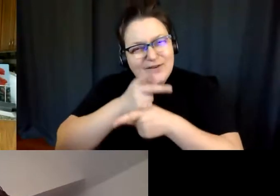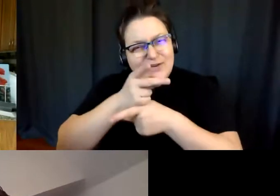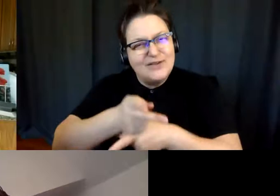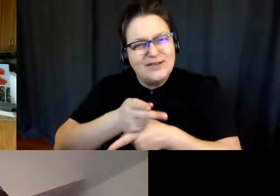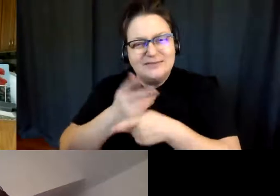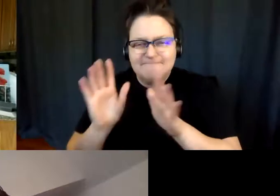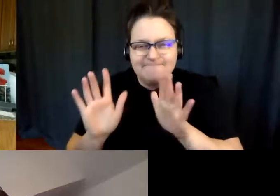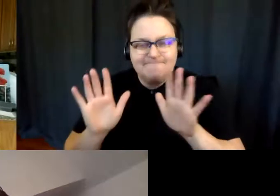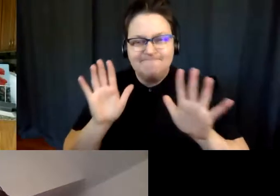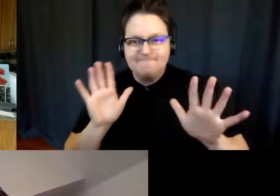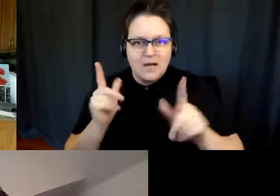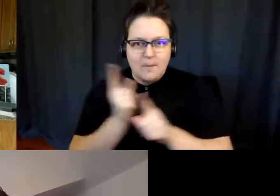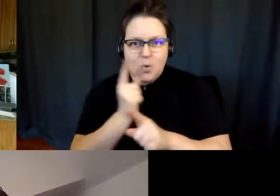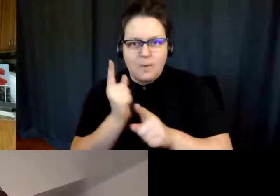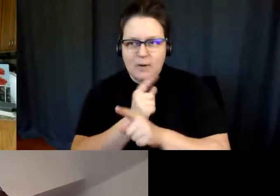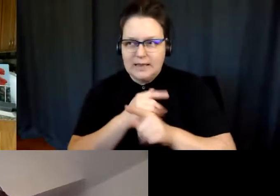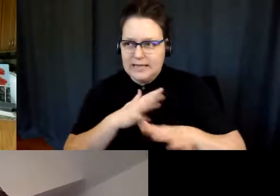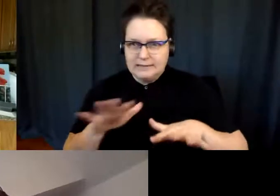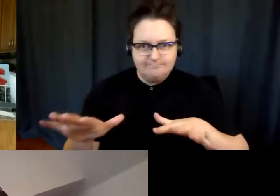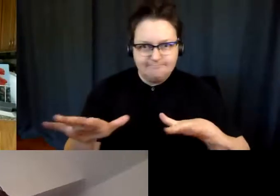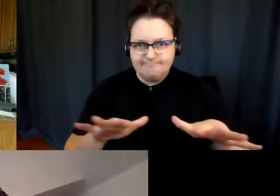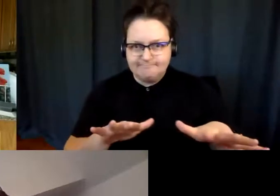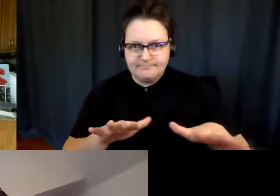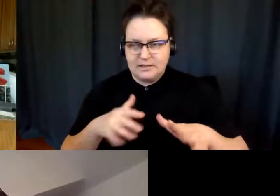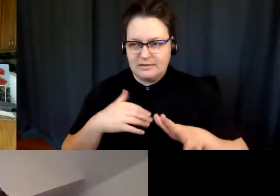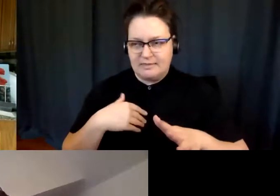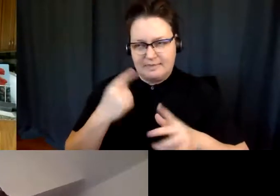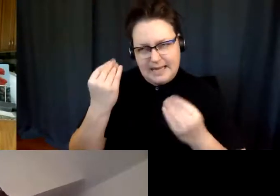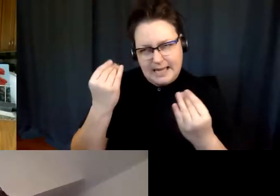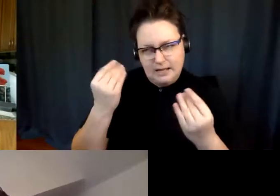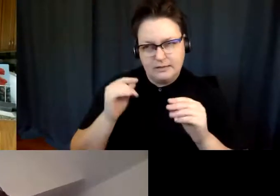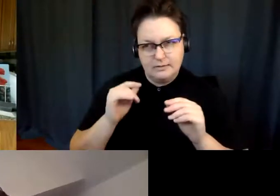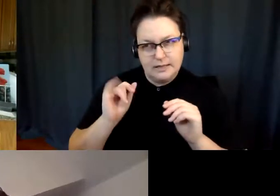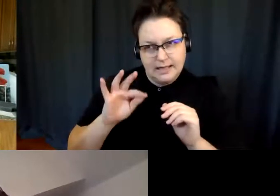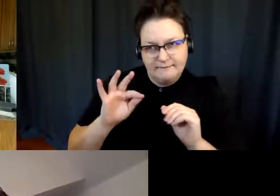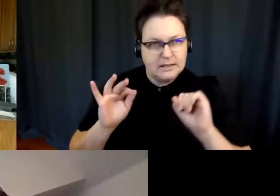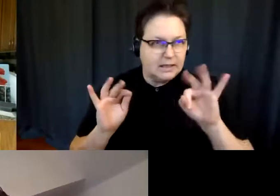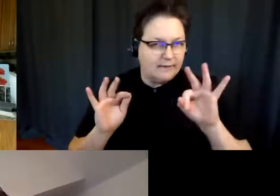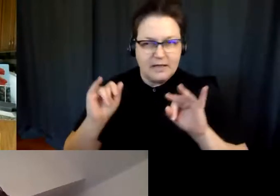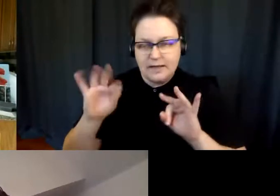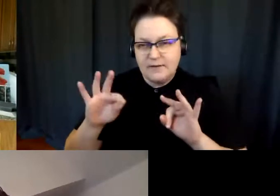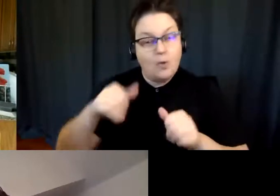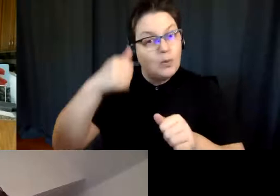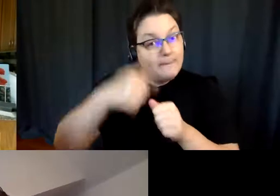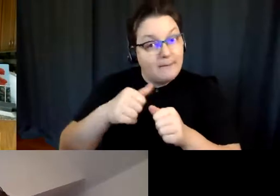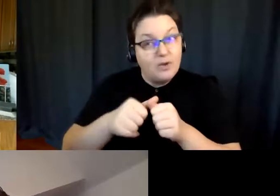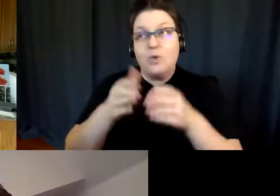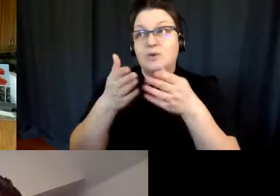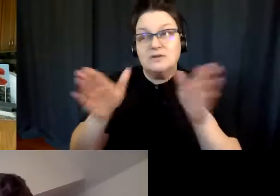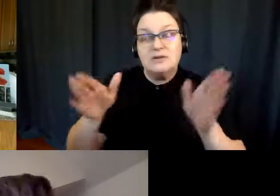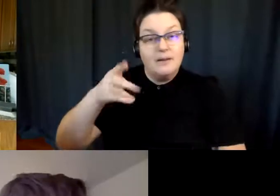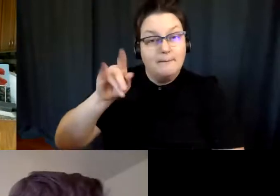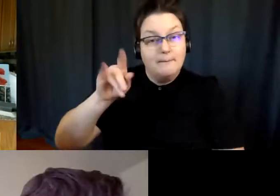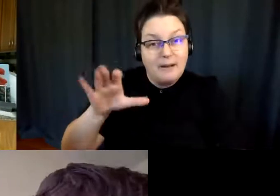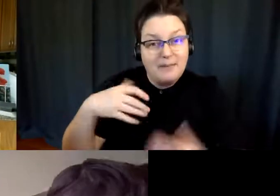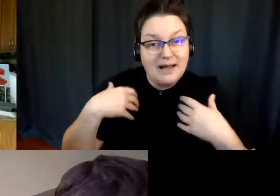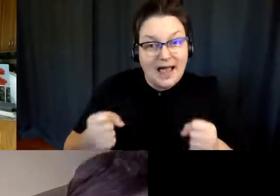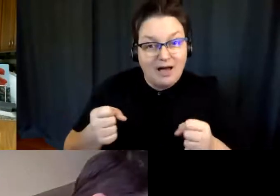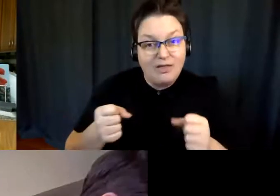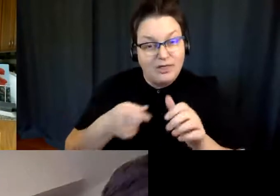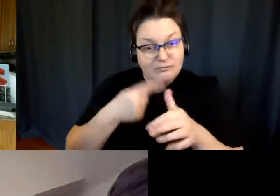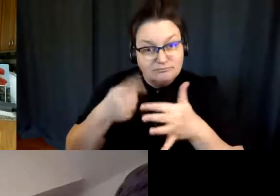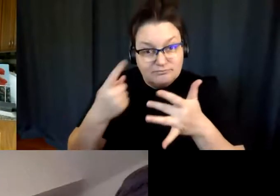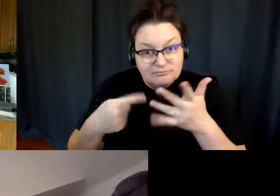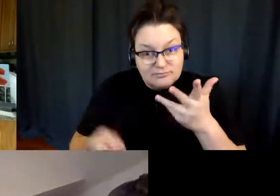know, appropriately cautious and remember all those public health measures, you know, masks, hand